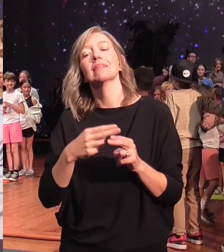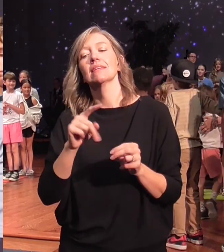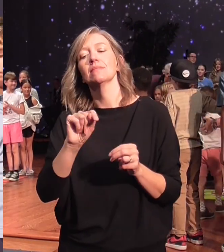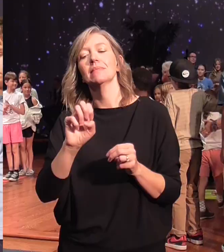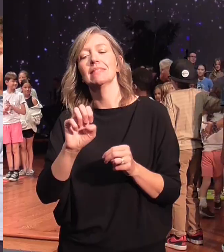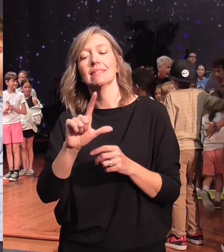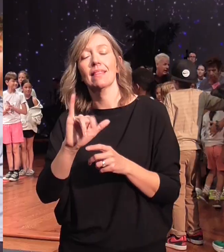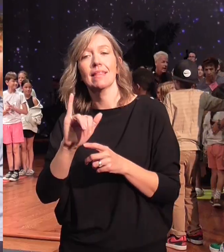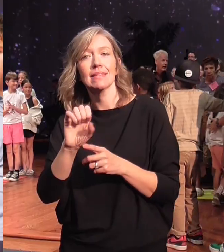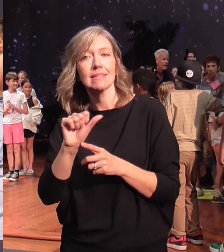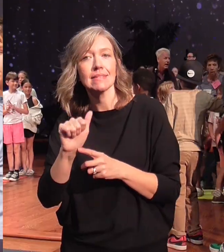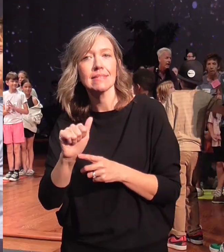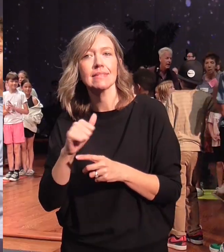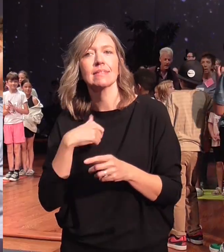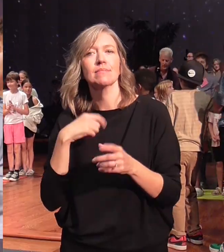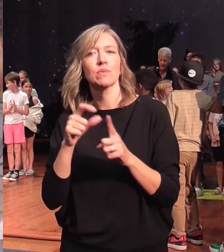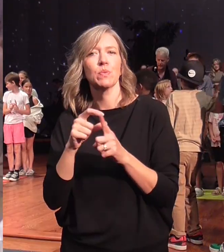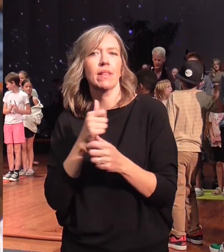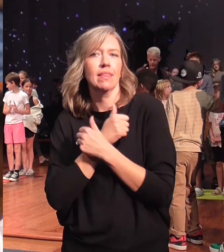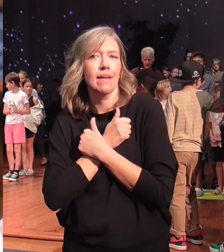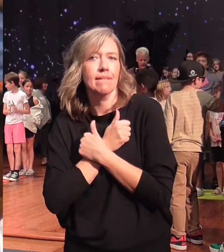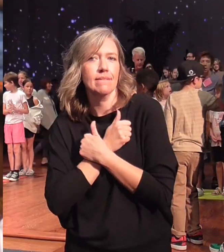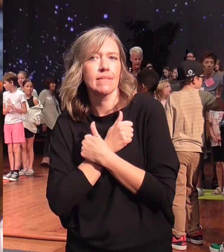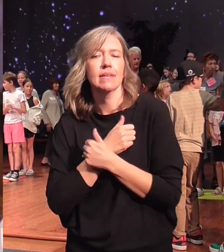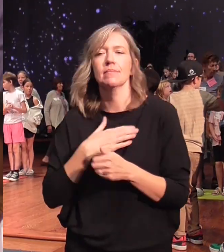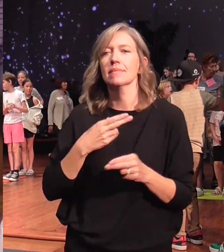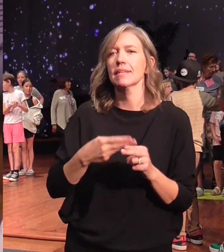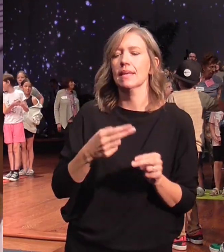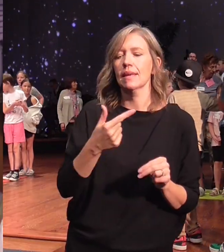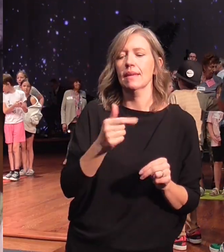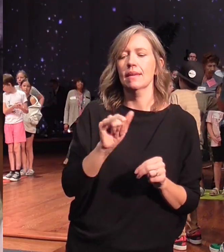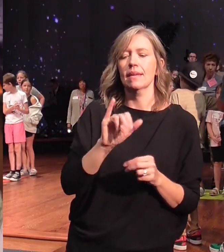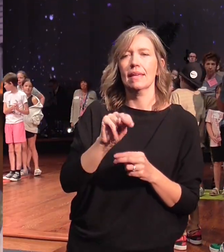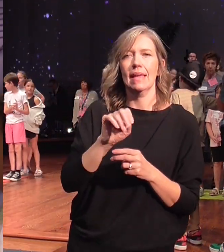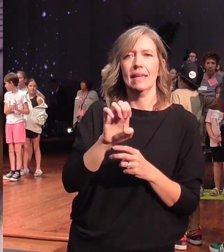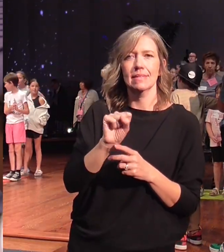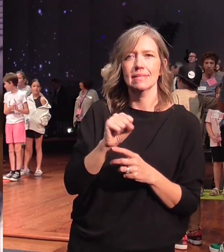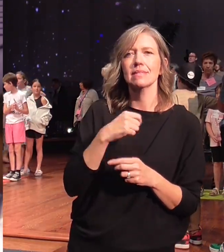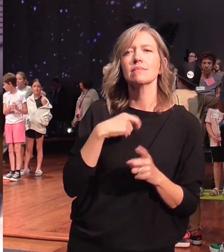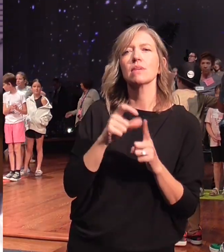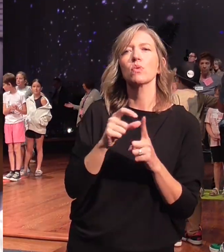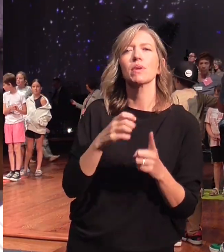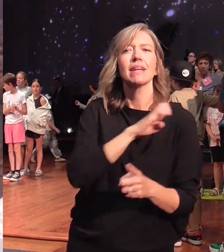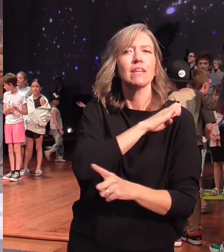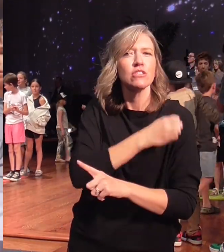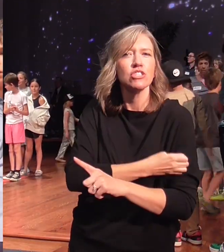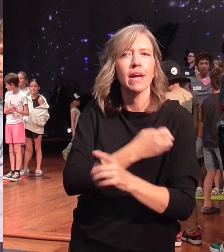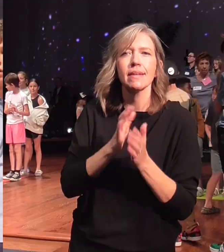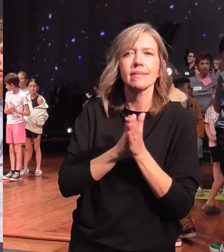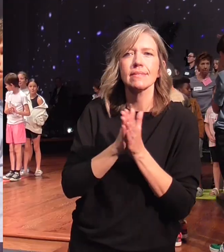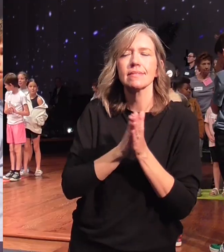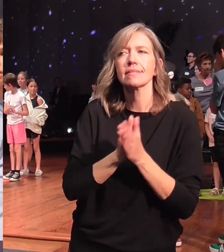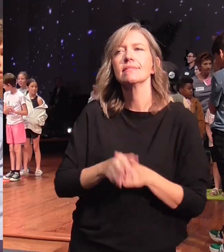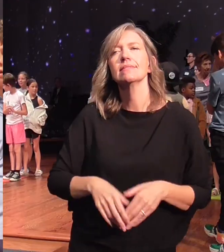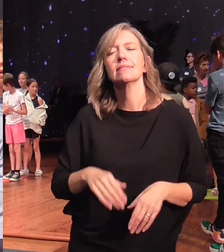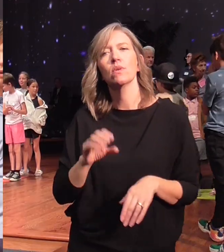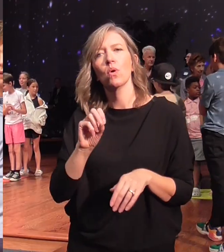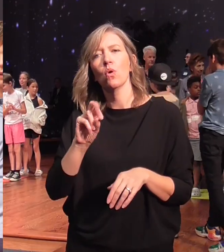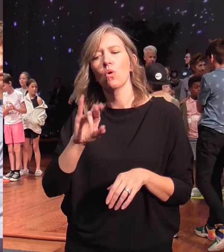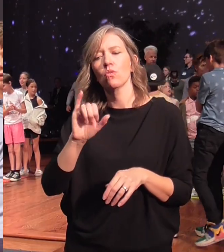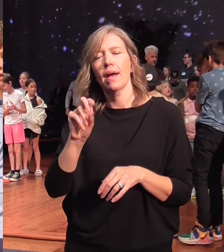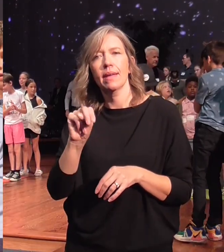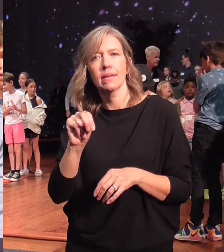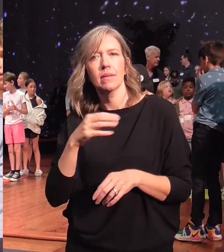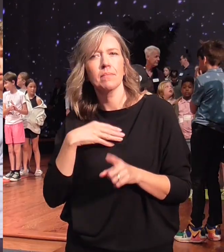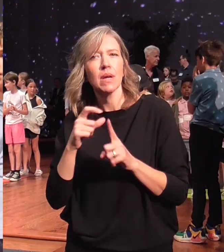and my power word is love. My name is Gaines, and my power word is energetic. My name is Orion,